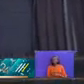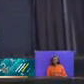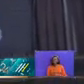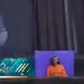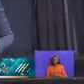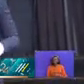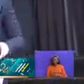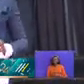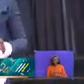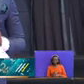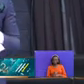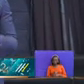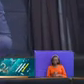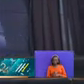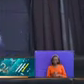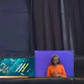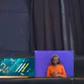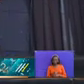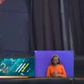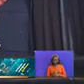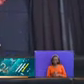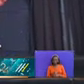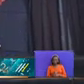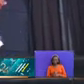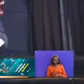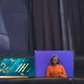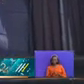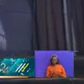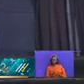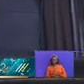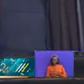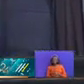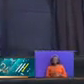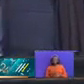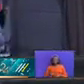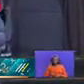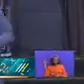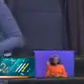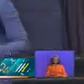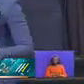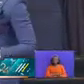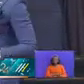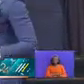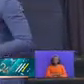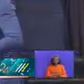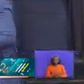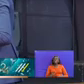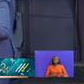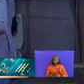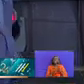don't know that's why they doctrinate in high school they Implement in